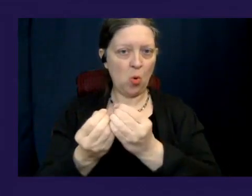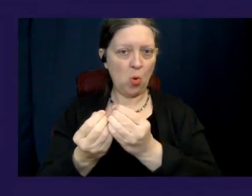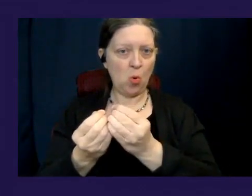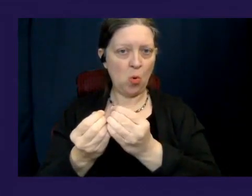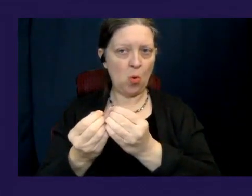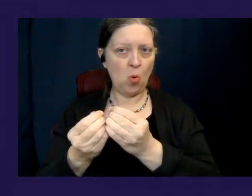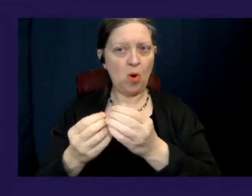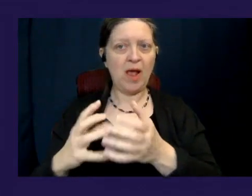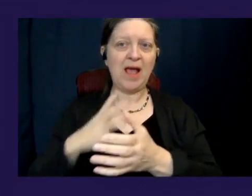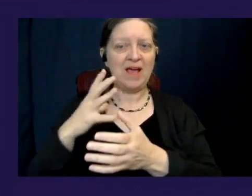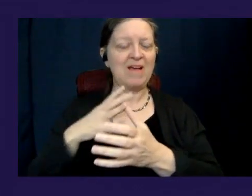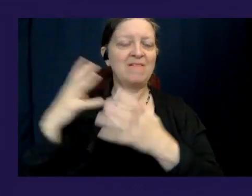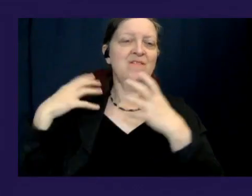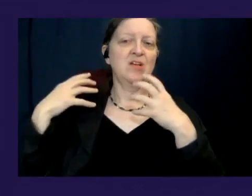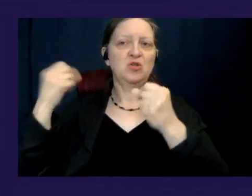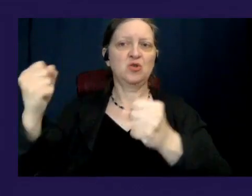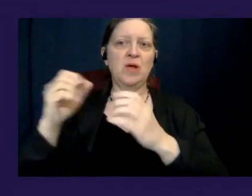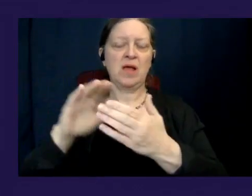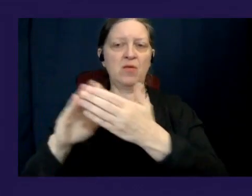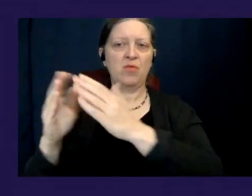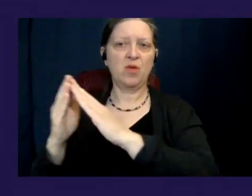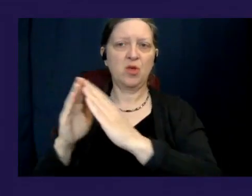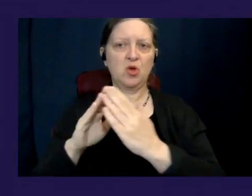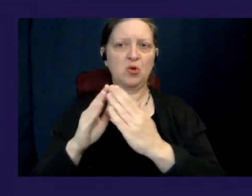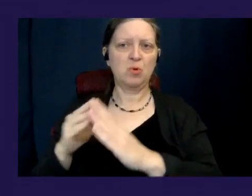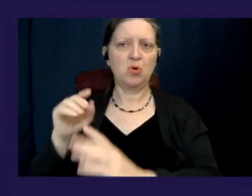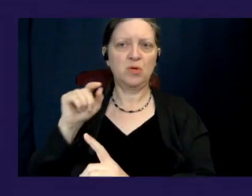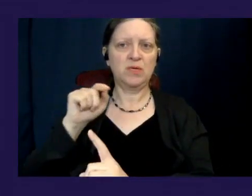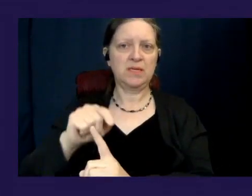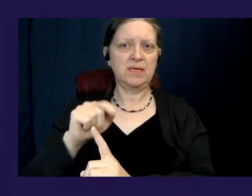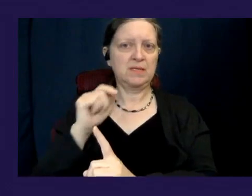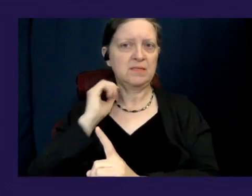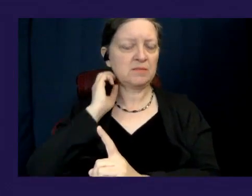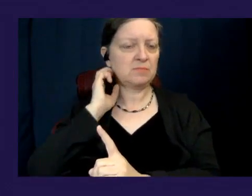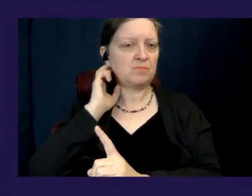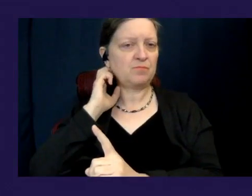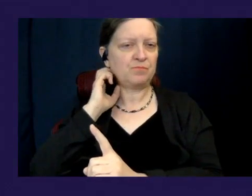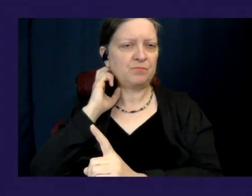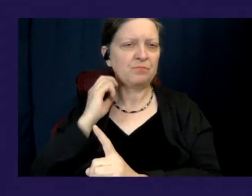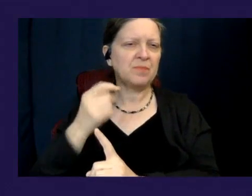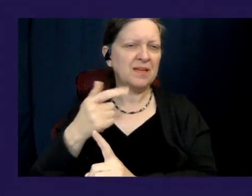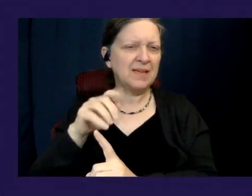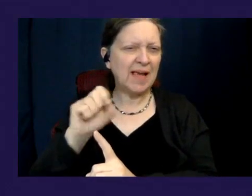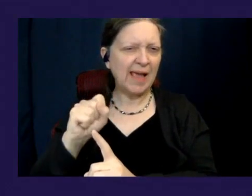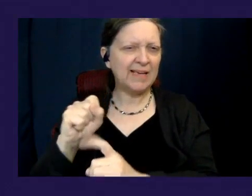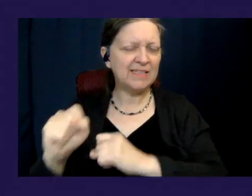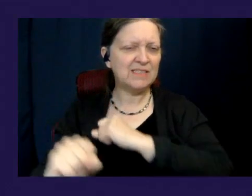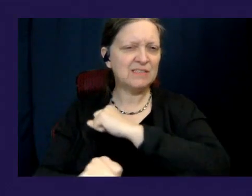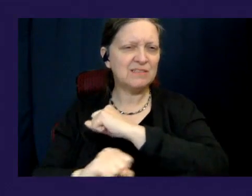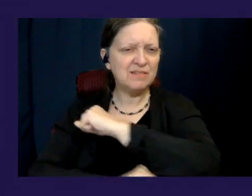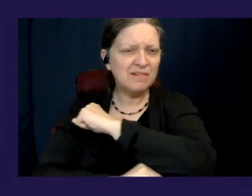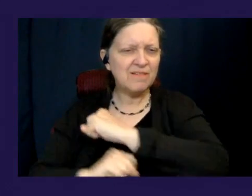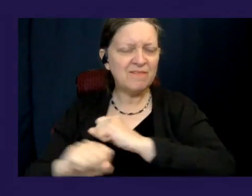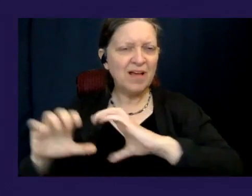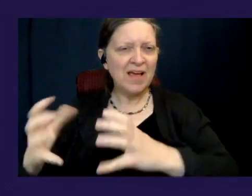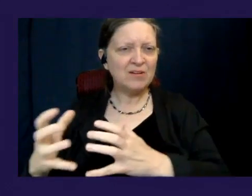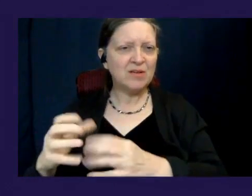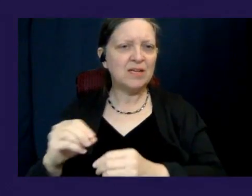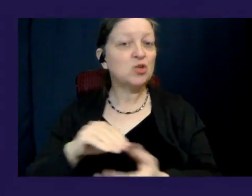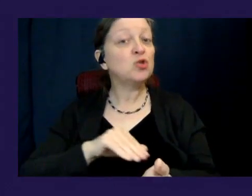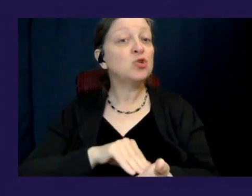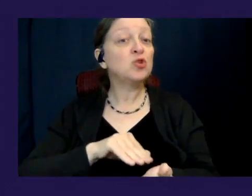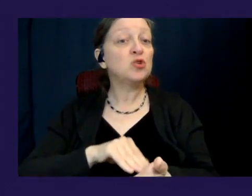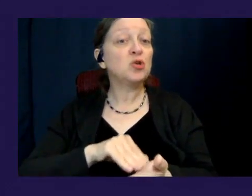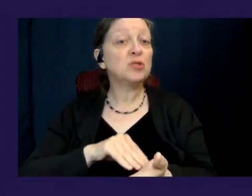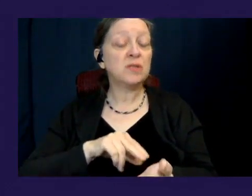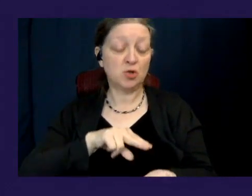health communities, Gates Foundation, Sabine vaccines, anyone who's nurses who vaccinate, any community